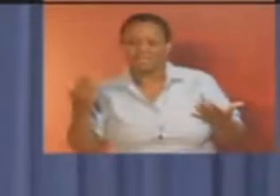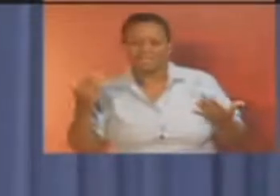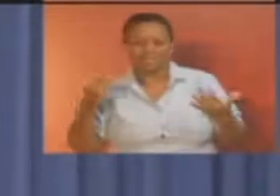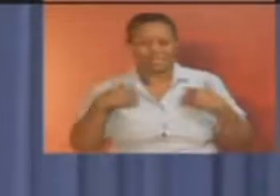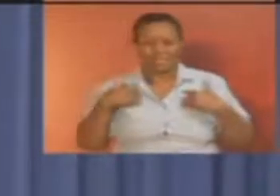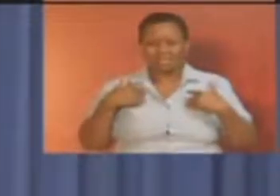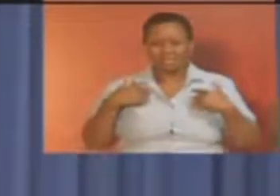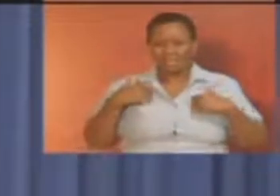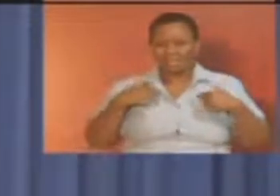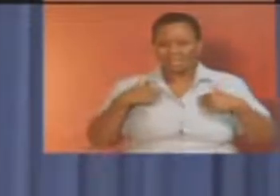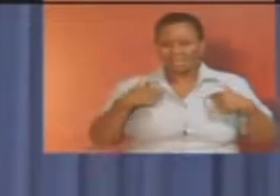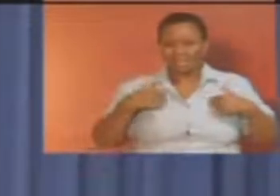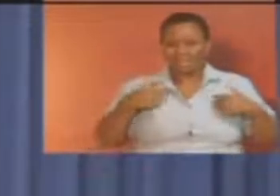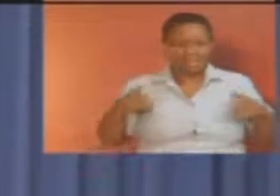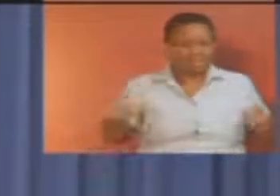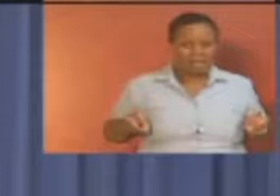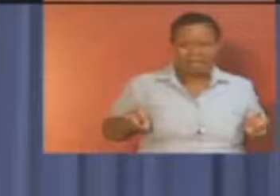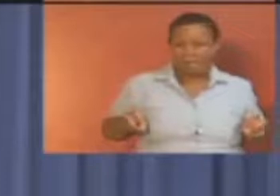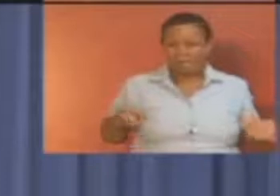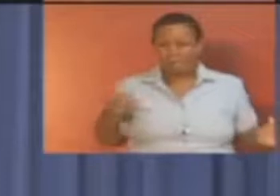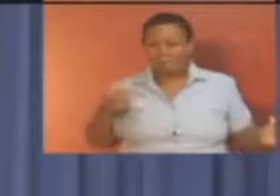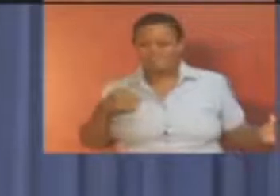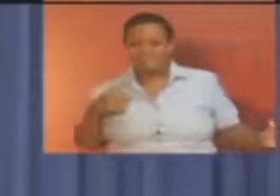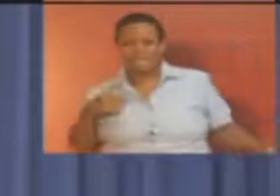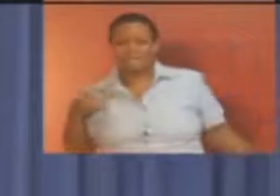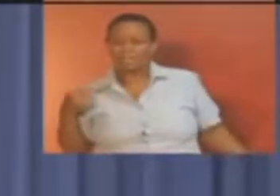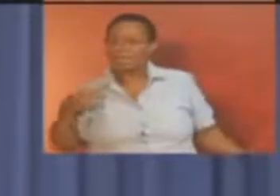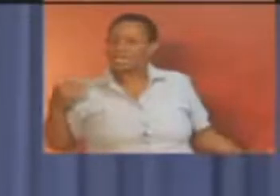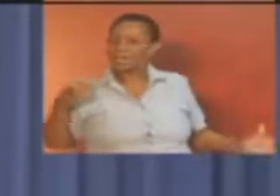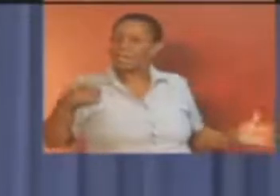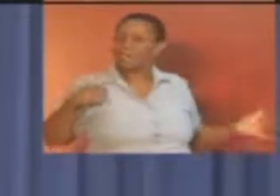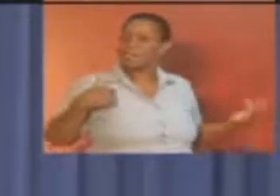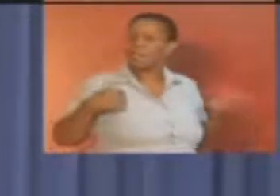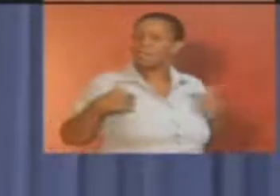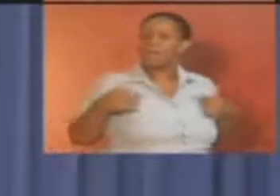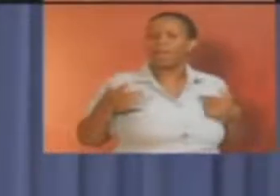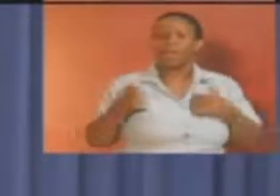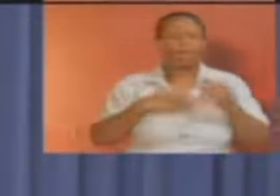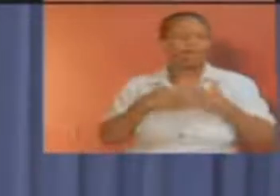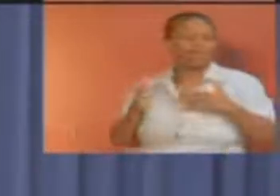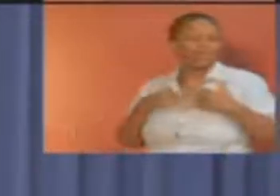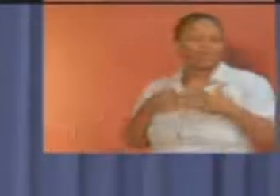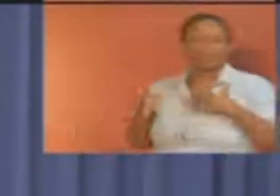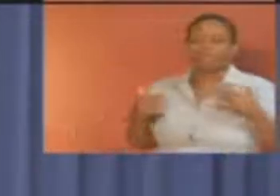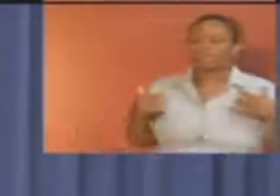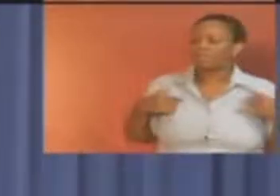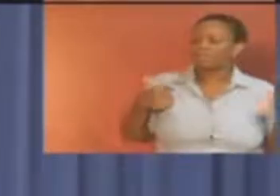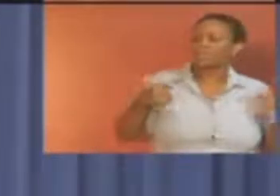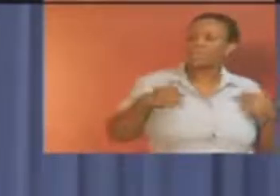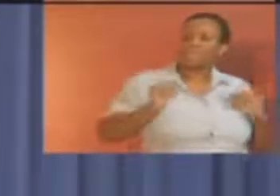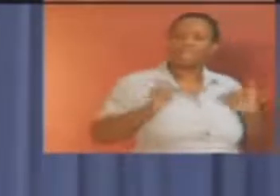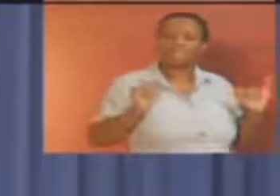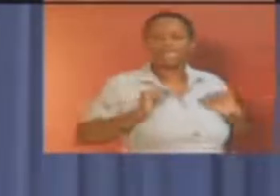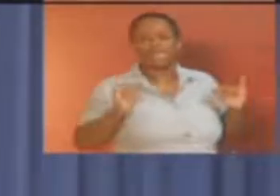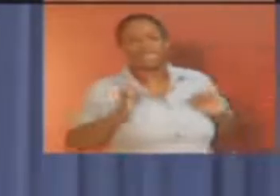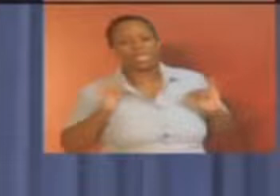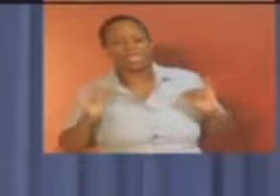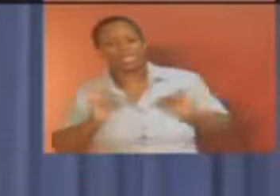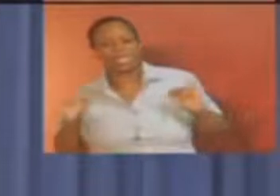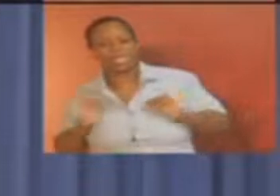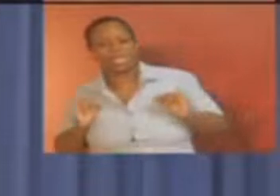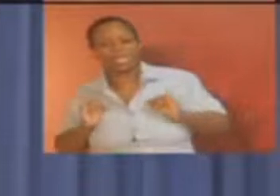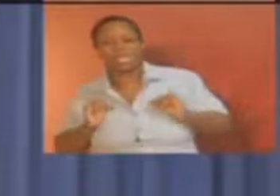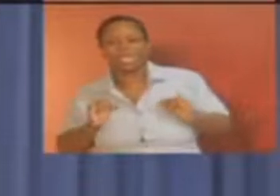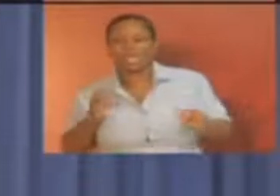comfort and our need to be treated specially. The conversation should be, thank God that we have